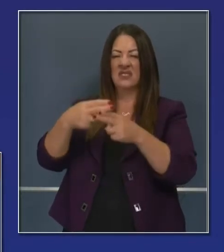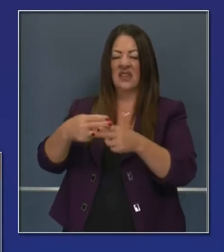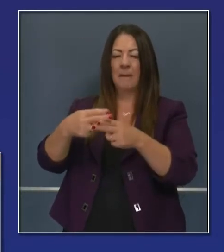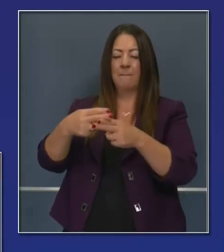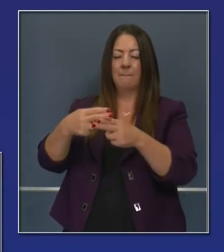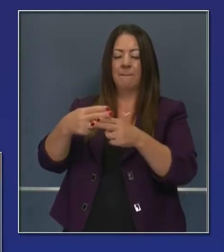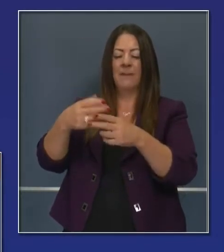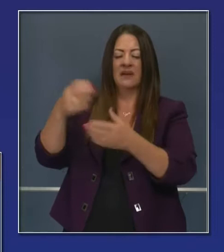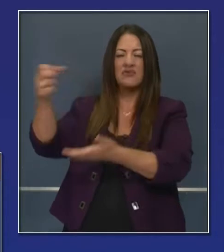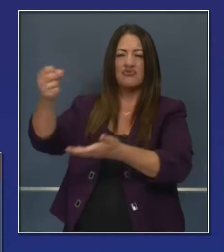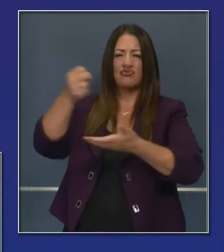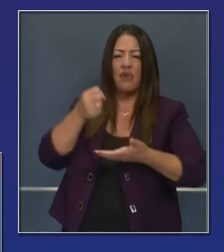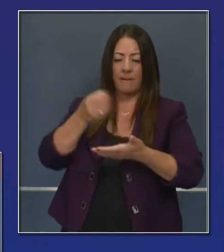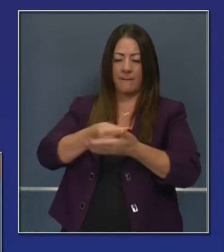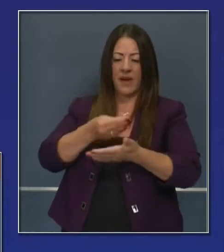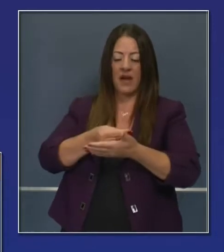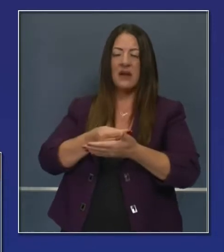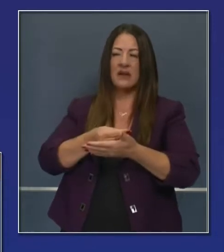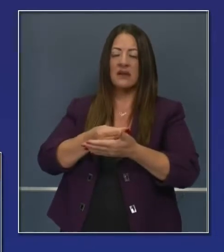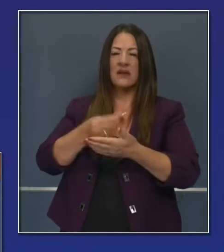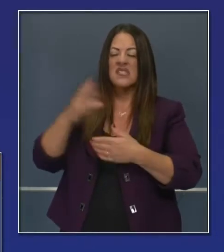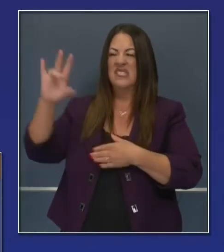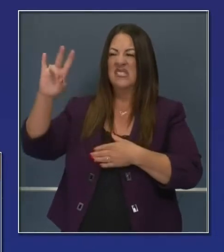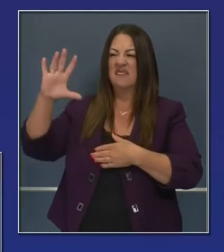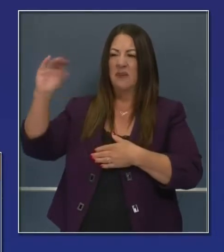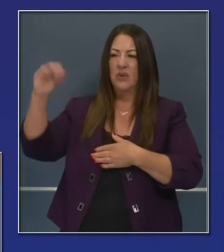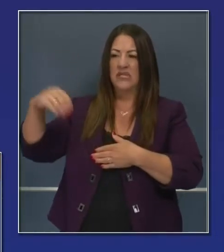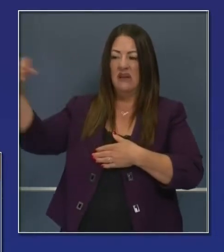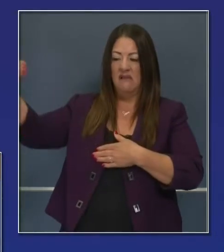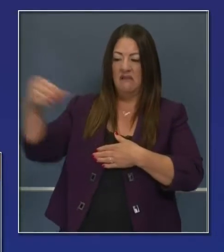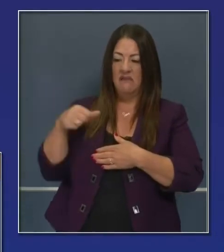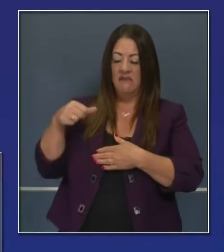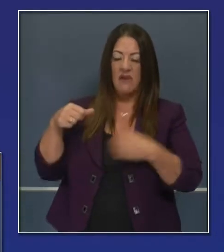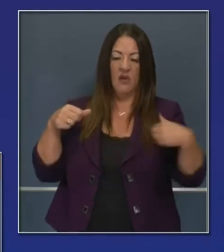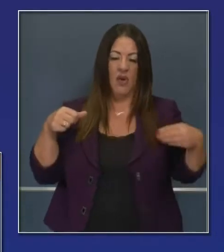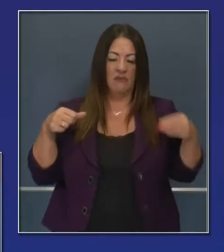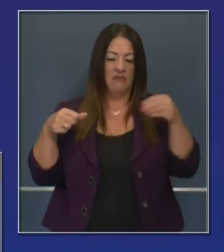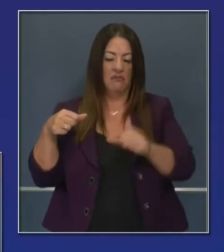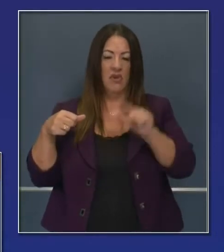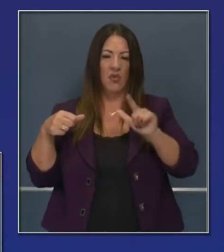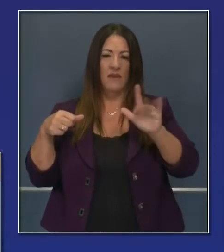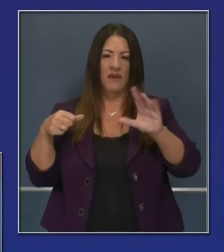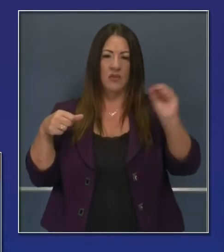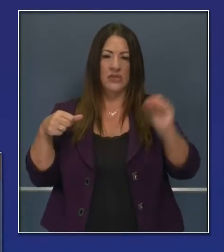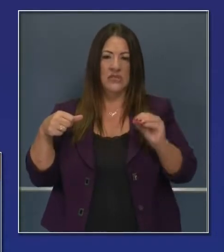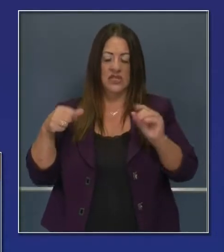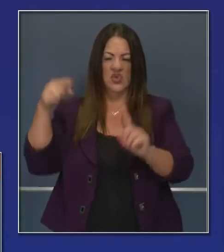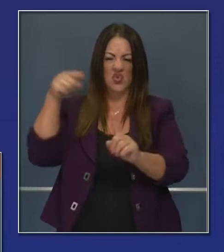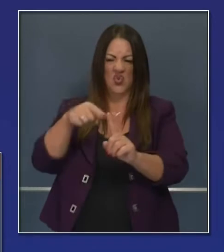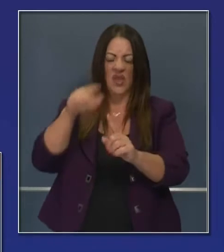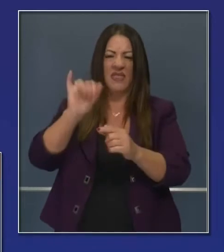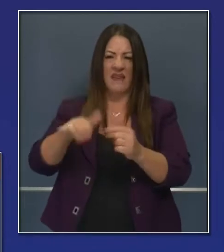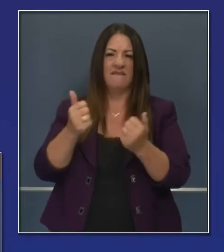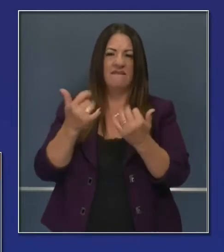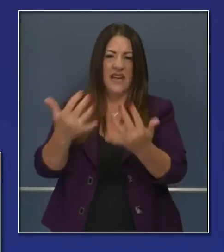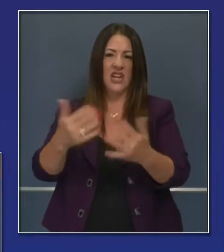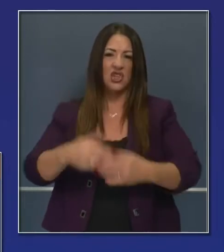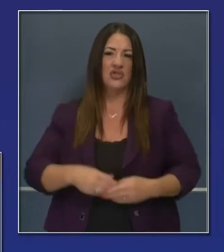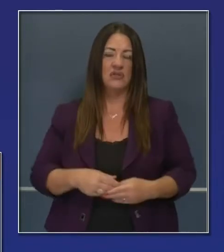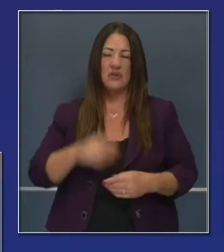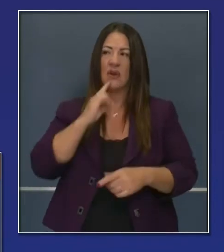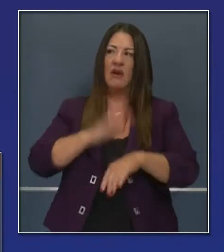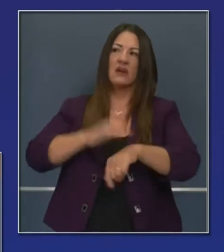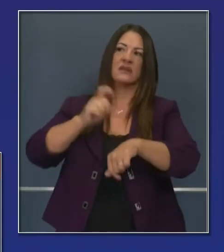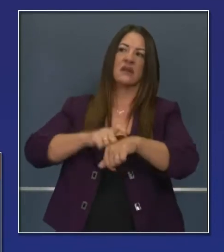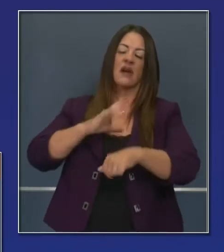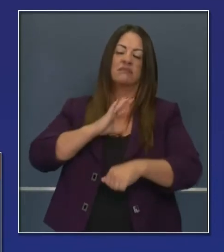get reimbursed, 75% reimbursements for suppression activity related to that fire. And that was done in a very timely